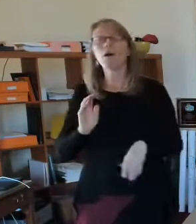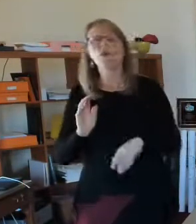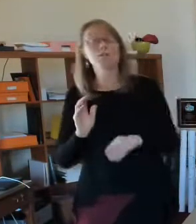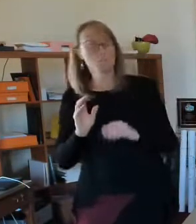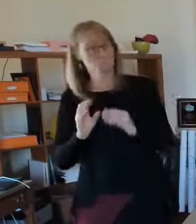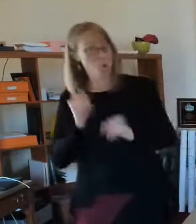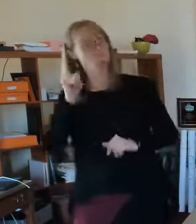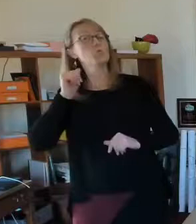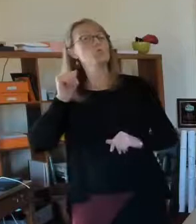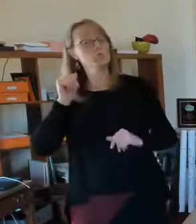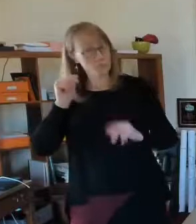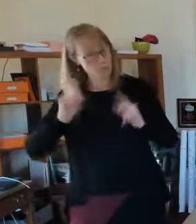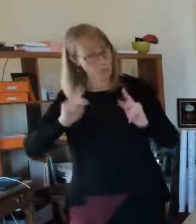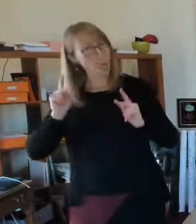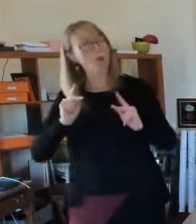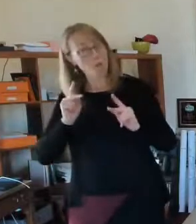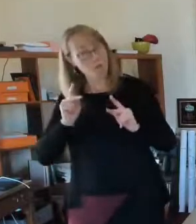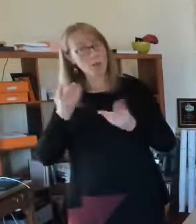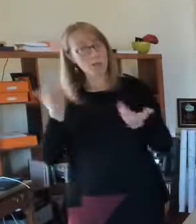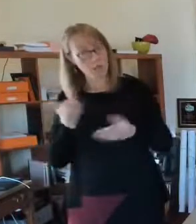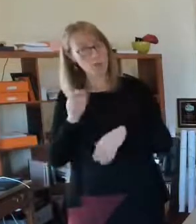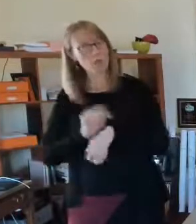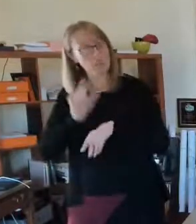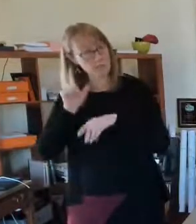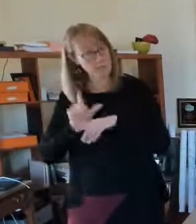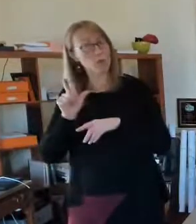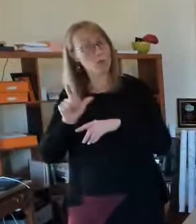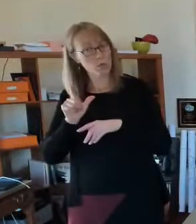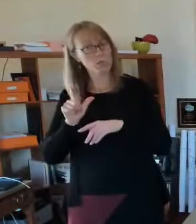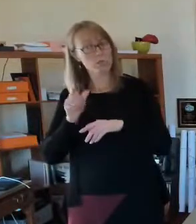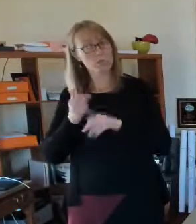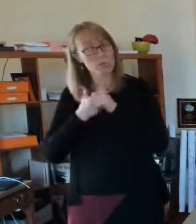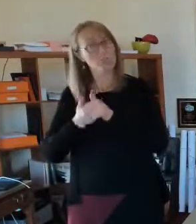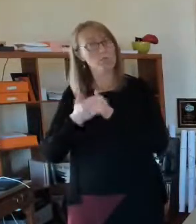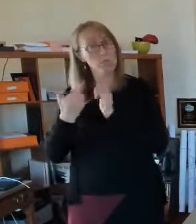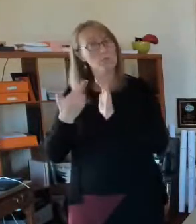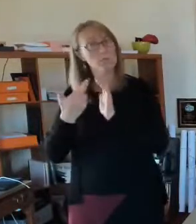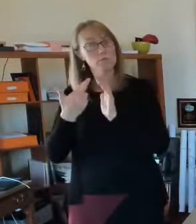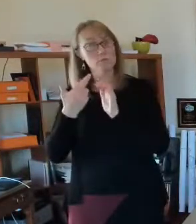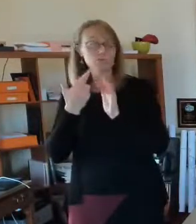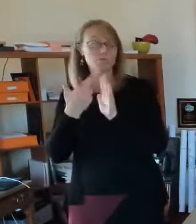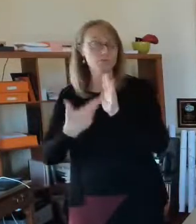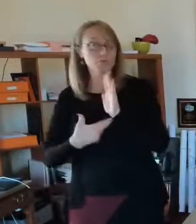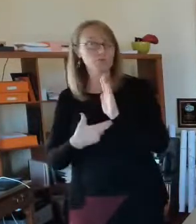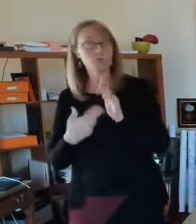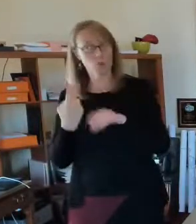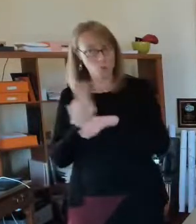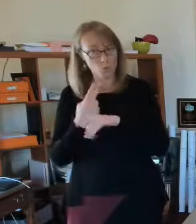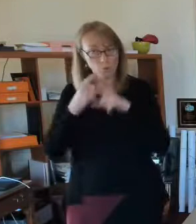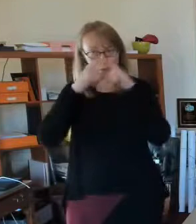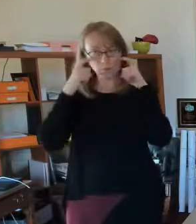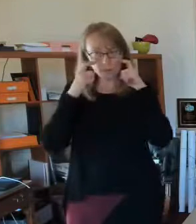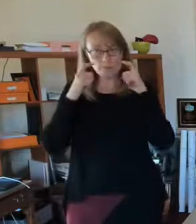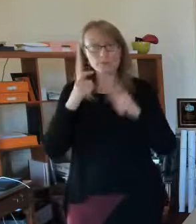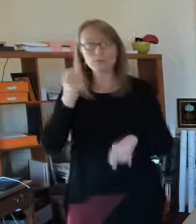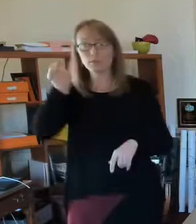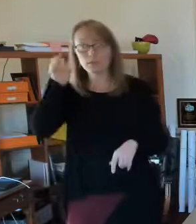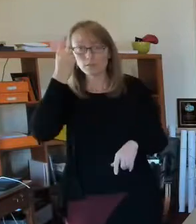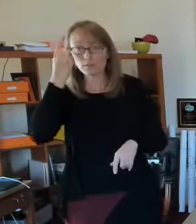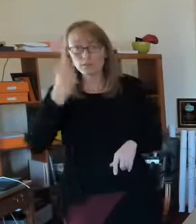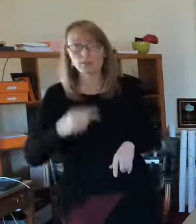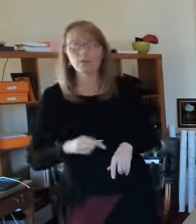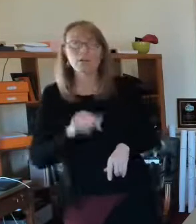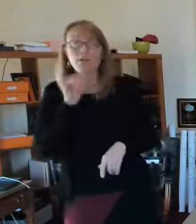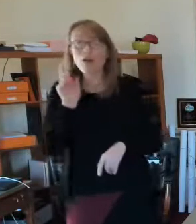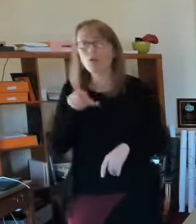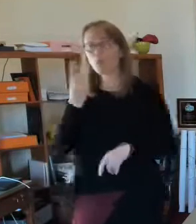Always do more, always do a little better, but by and large they are following the mask mandate. It's not just about mask mandate, it's